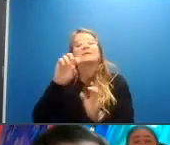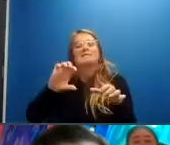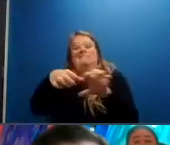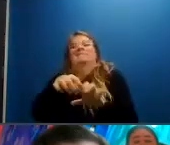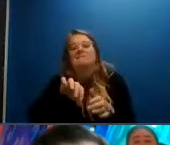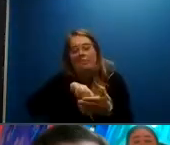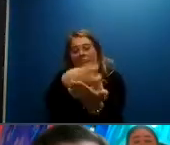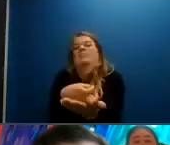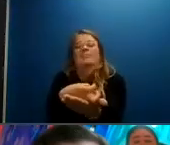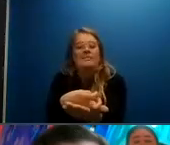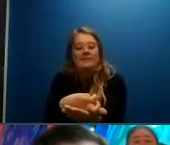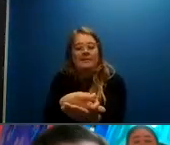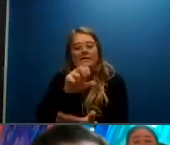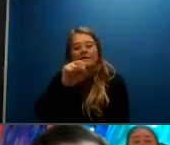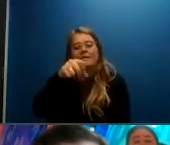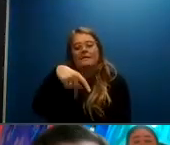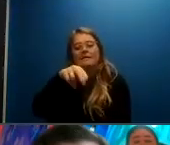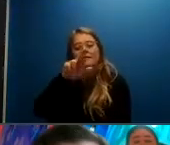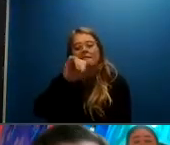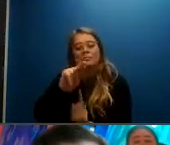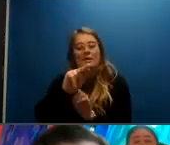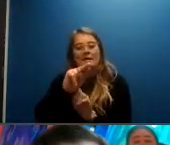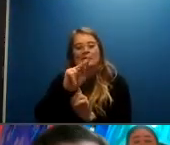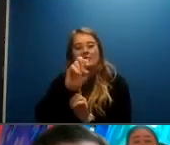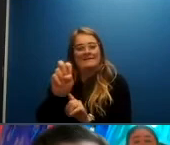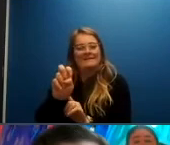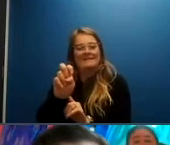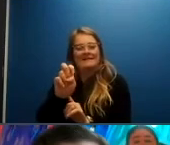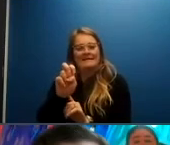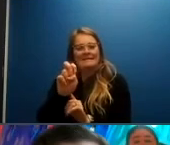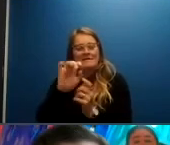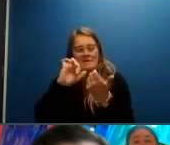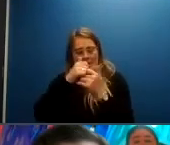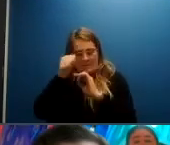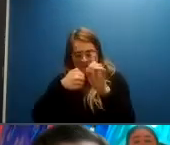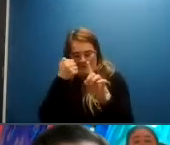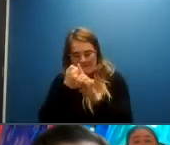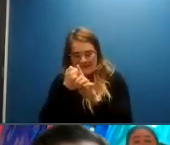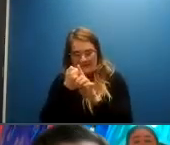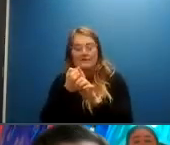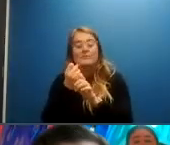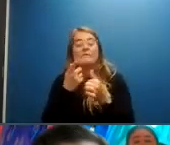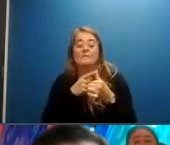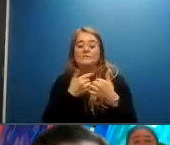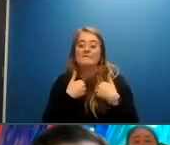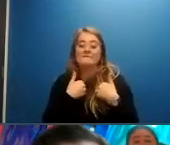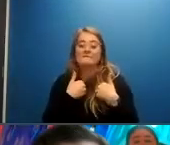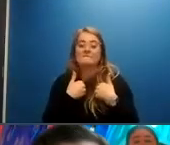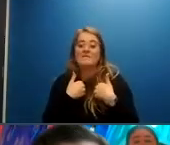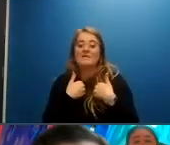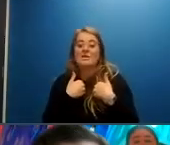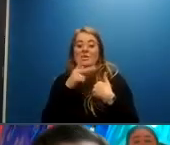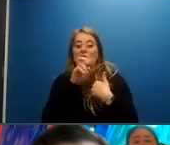spraining your knee, for instance. And what are all the different factors that influence that? So of course you have the structures in your knee that